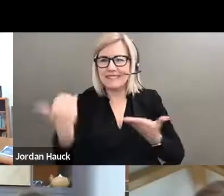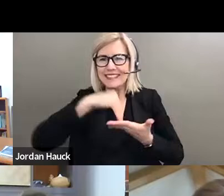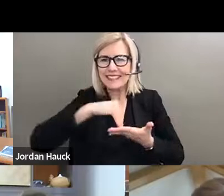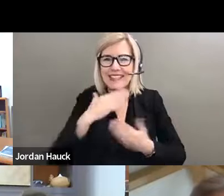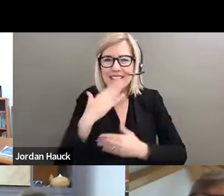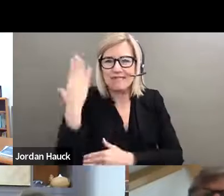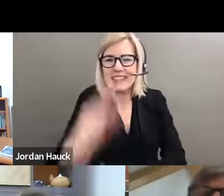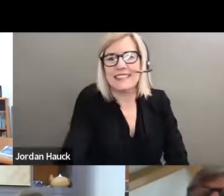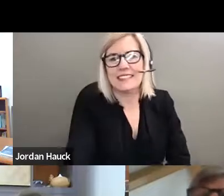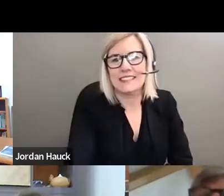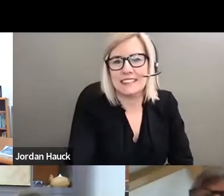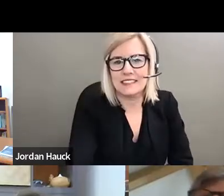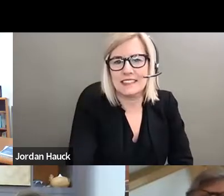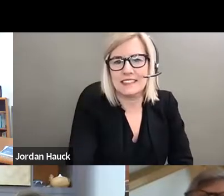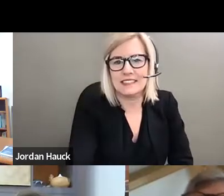to our